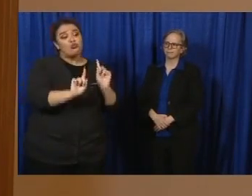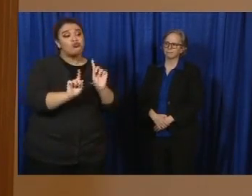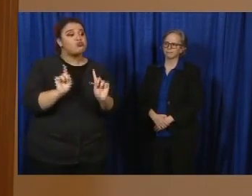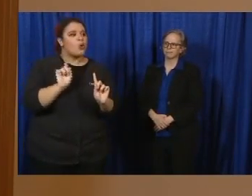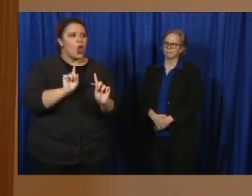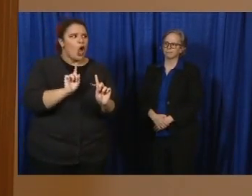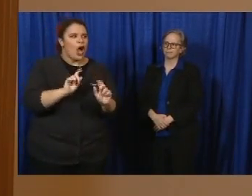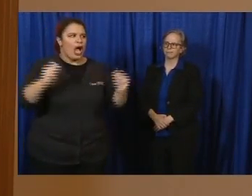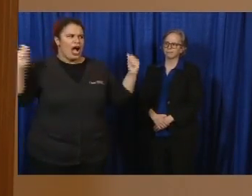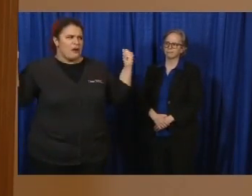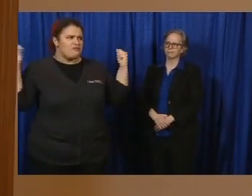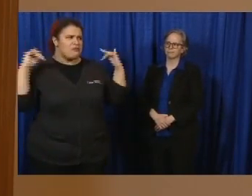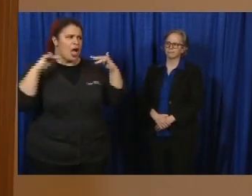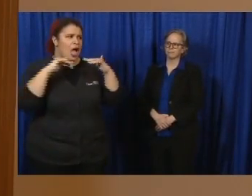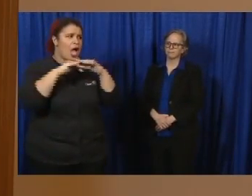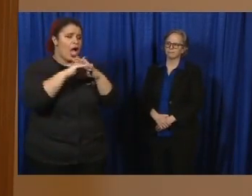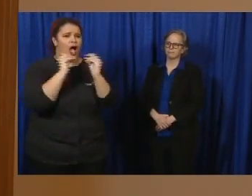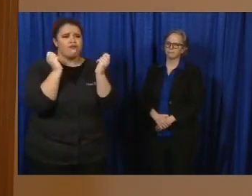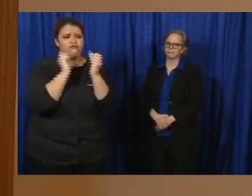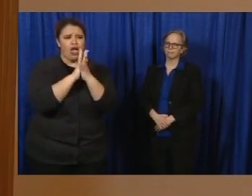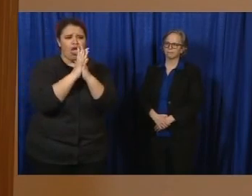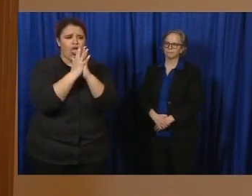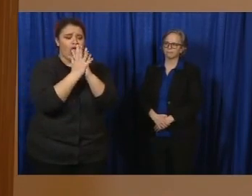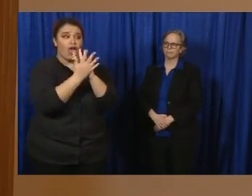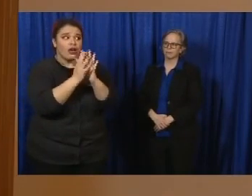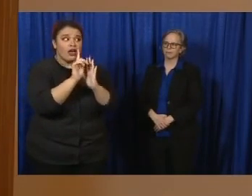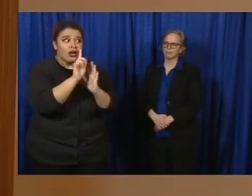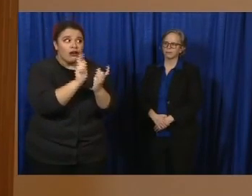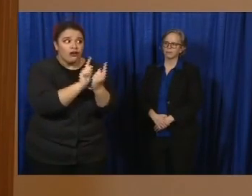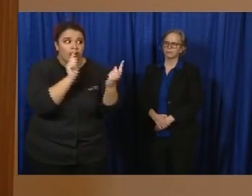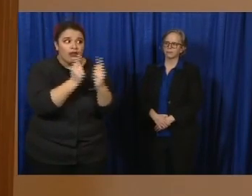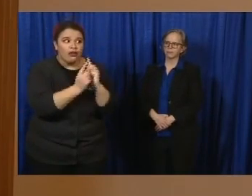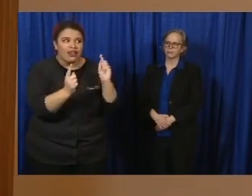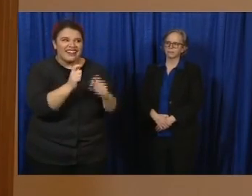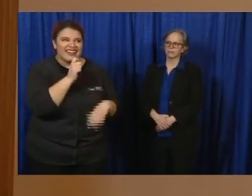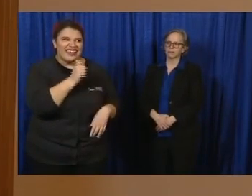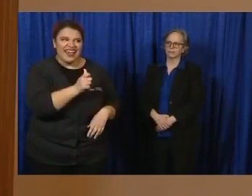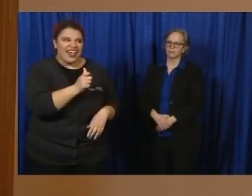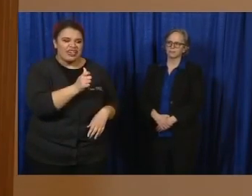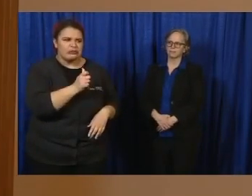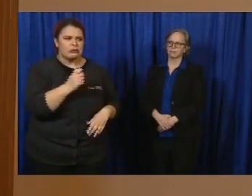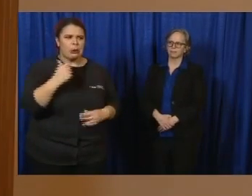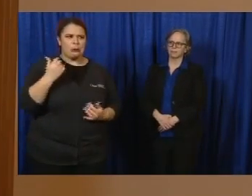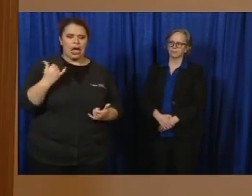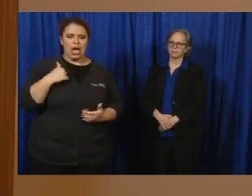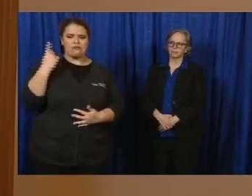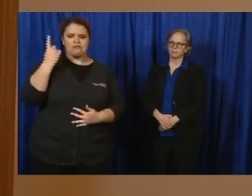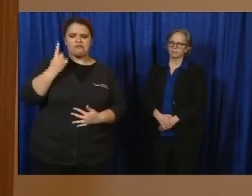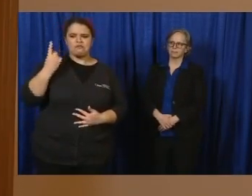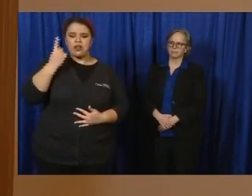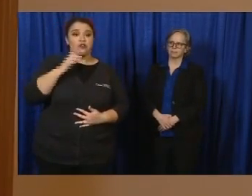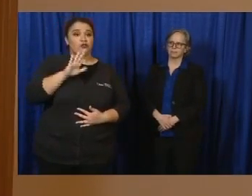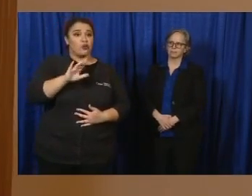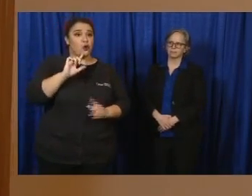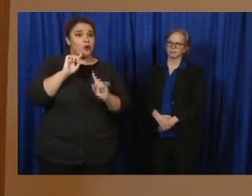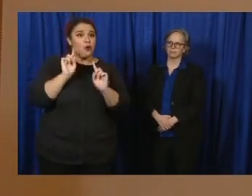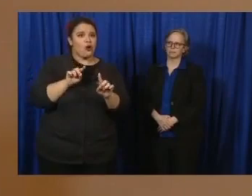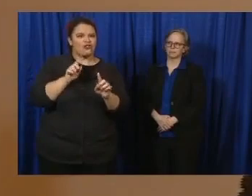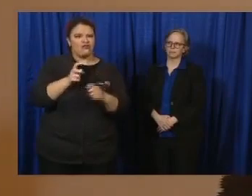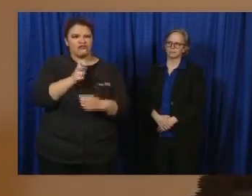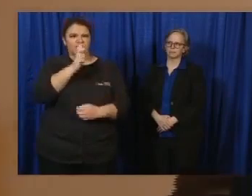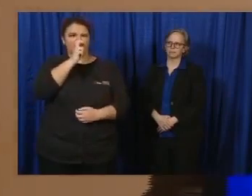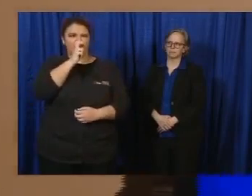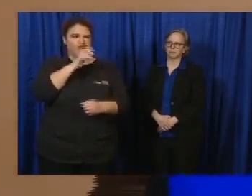not practicing social distancing. And I'm wondering if your order wasn't strict enough regarding this kind of activity, and it seems to be some